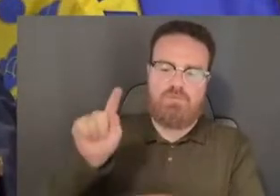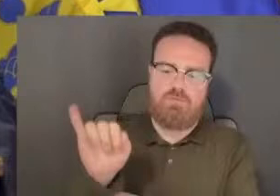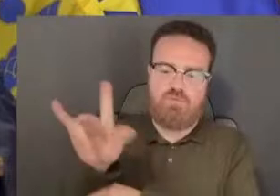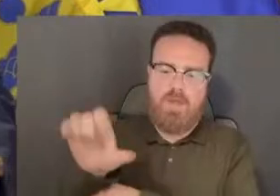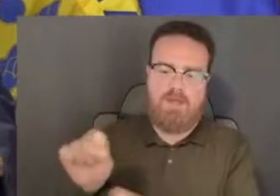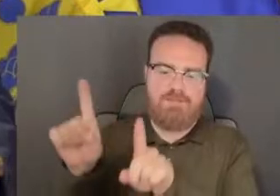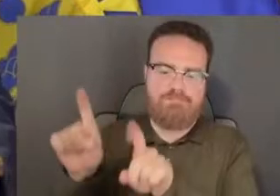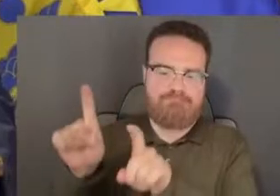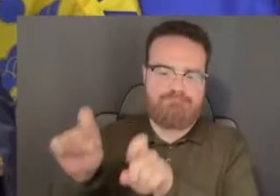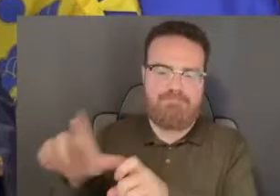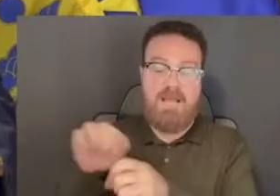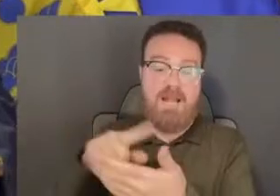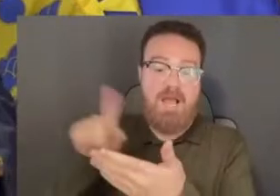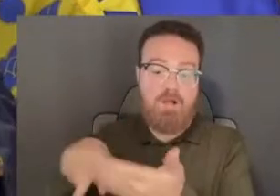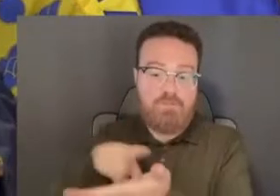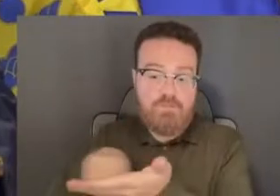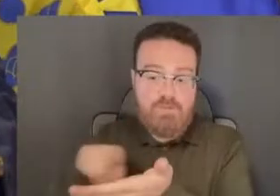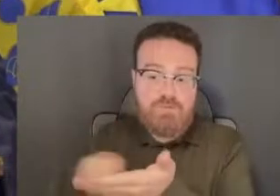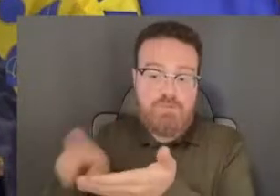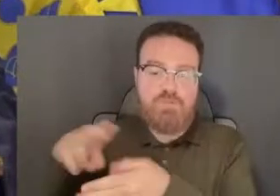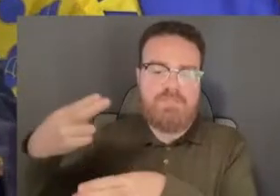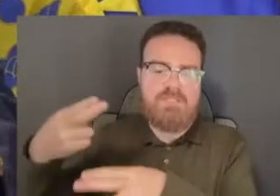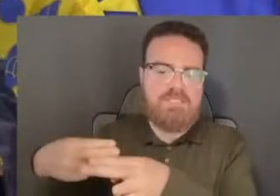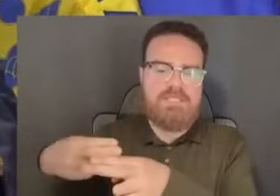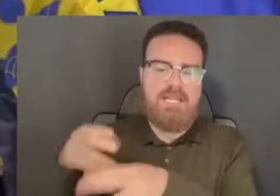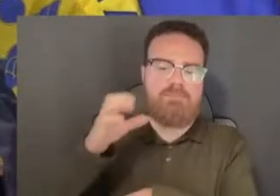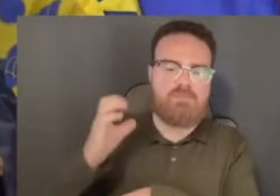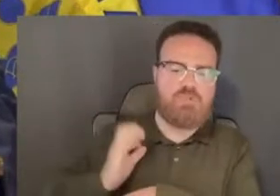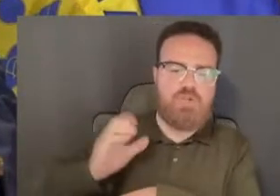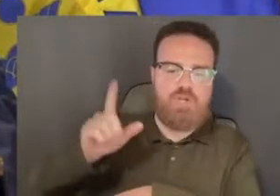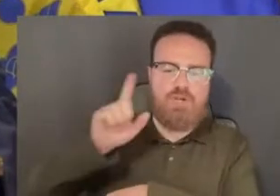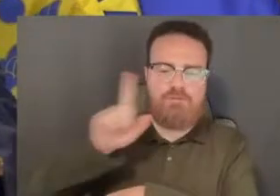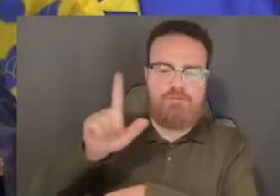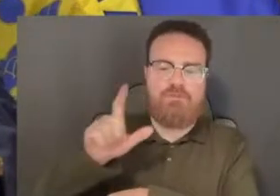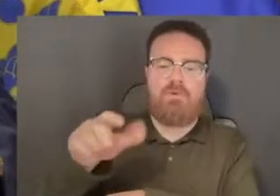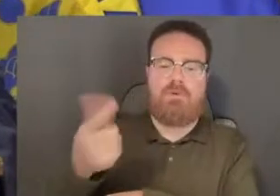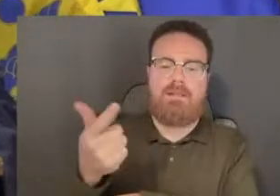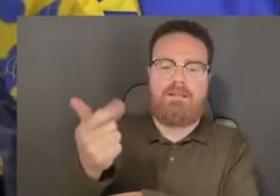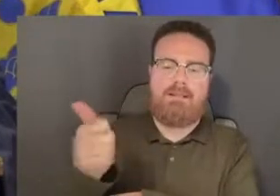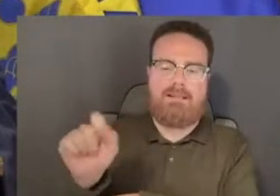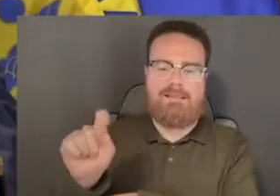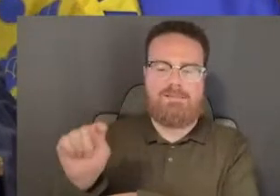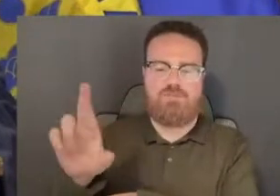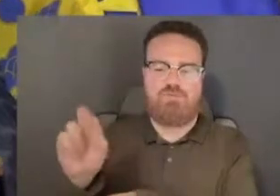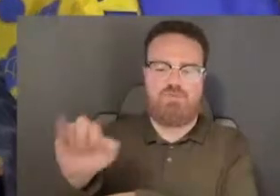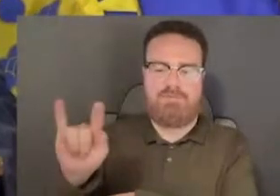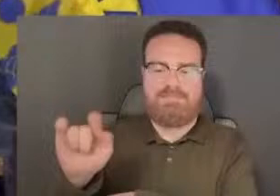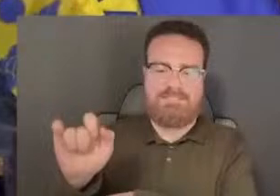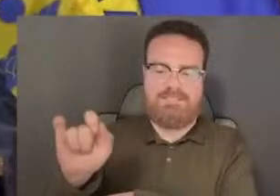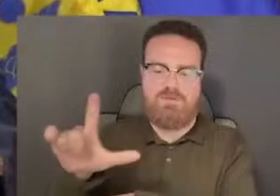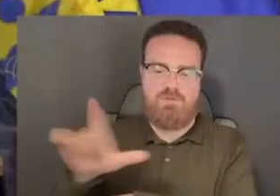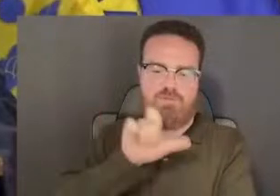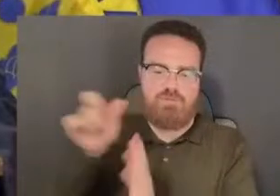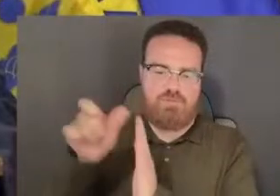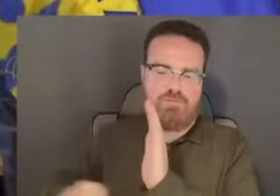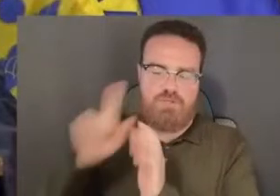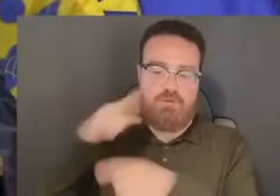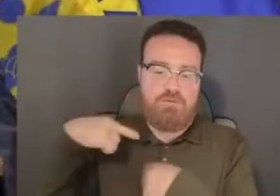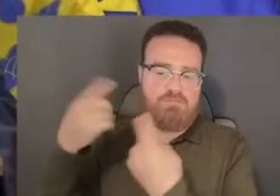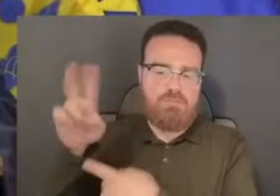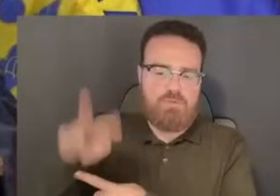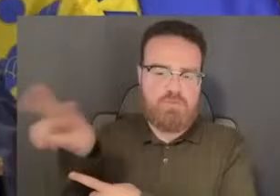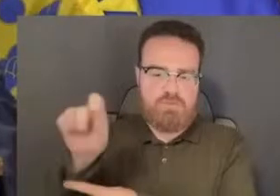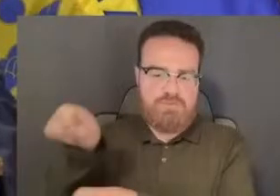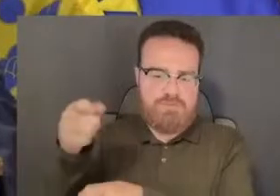held an active clinical practice. He has authored over 300 peer-reviewed articles in medical literature, has conducted and led